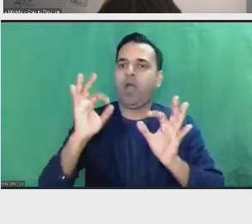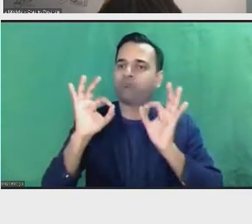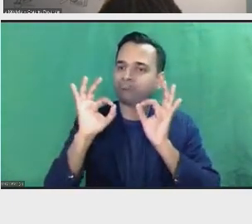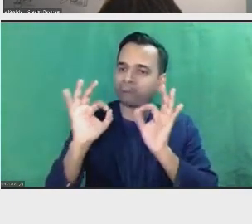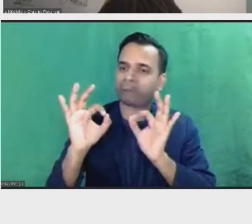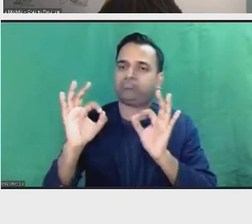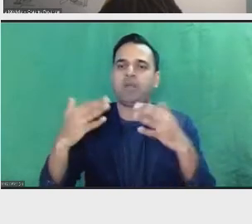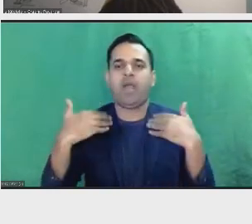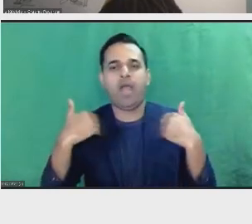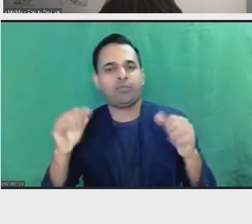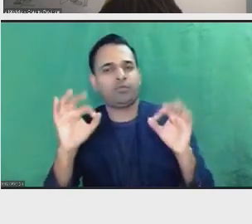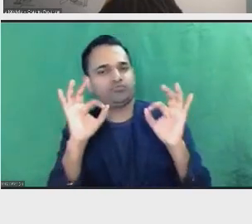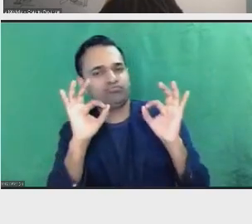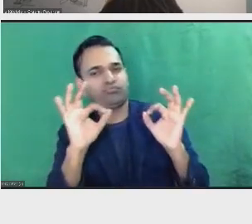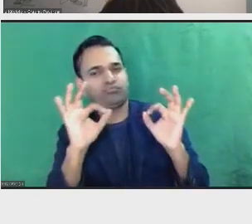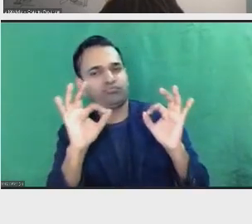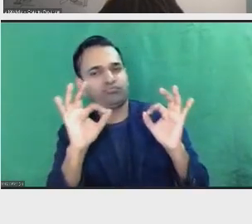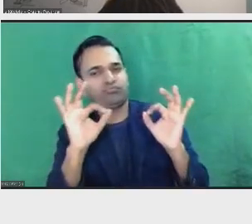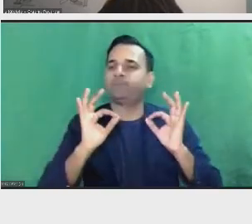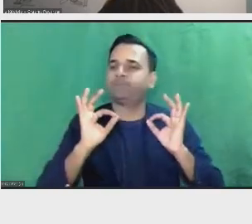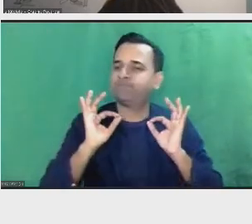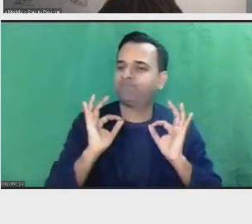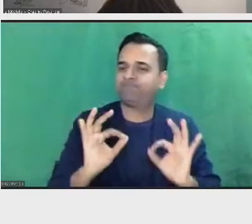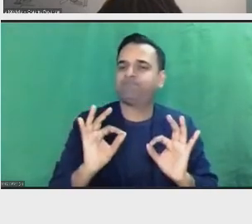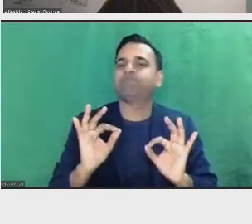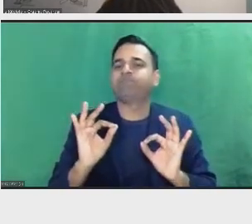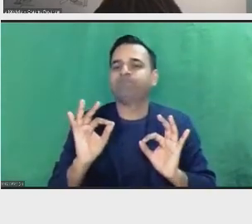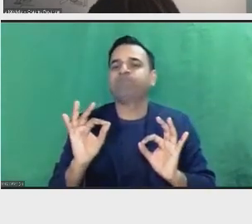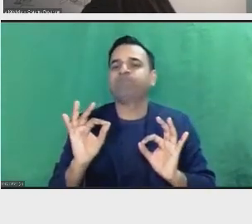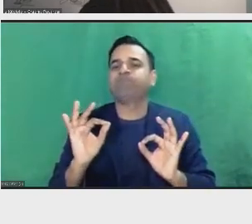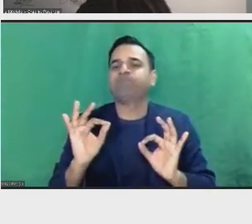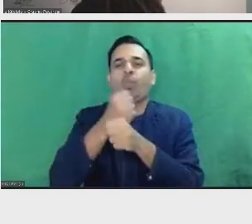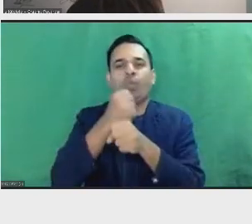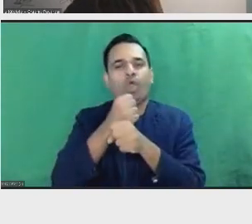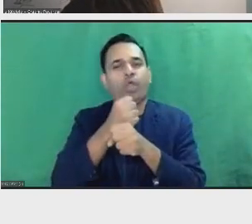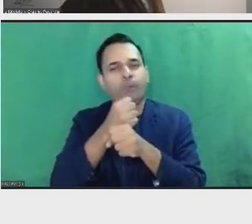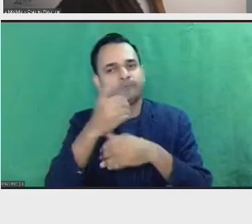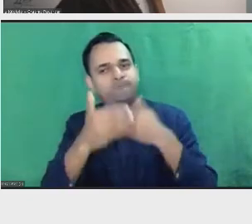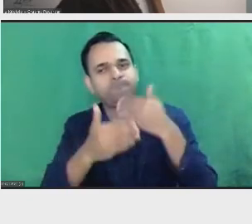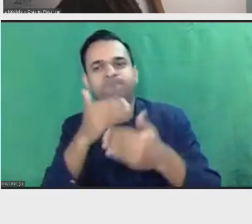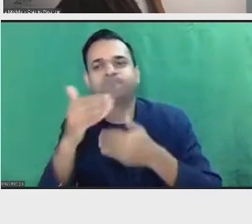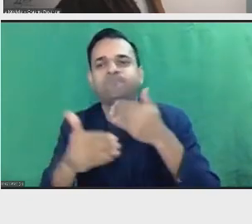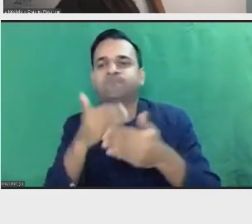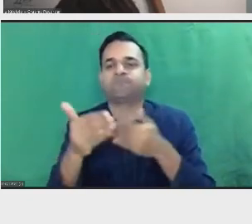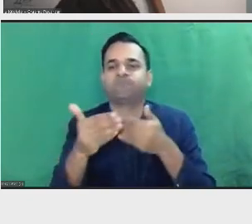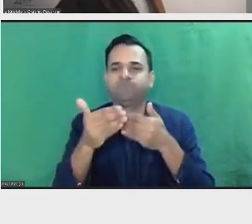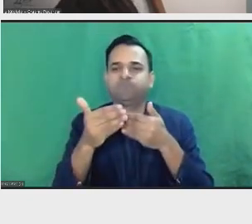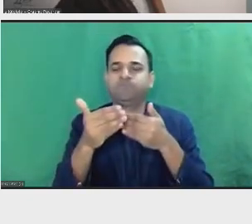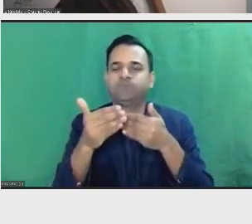it collectively. Men and women in equal conditions, every generation,